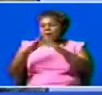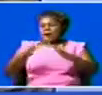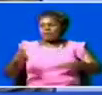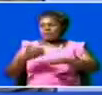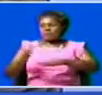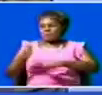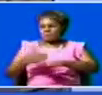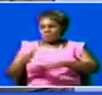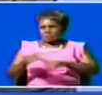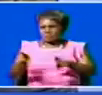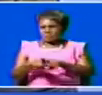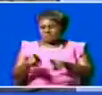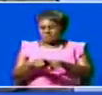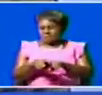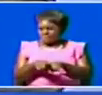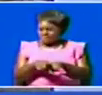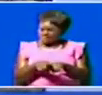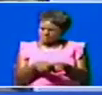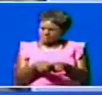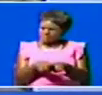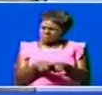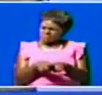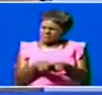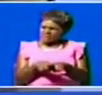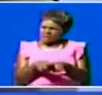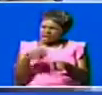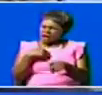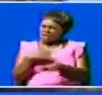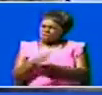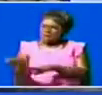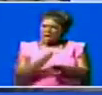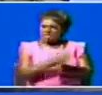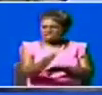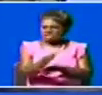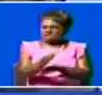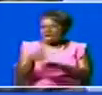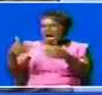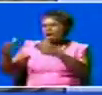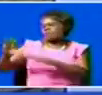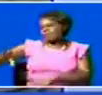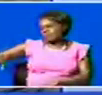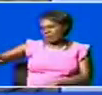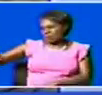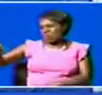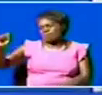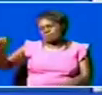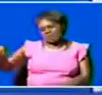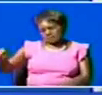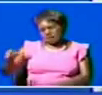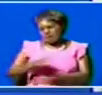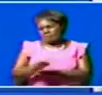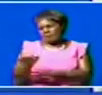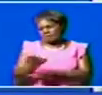the charges required by the hospital. So do you have, like, branches outside Nairobi in other towns? Yes. We